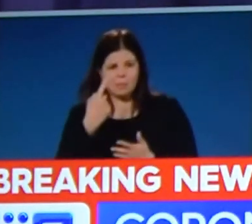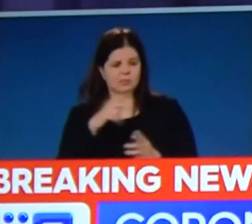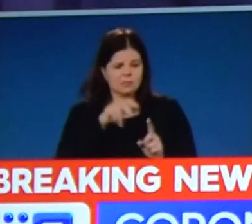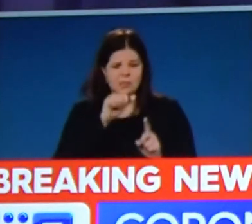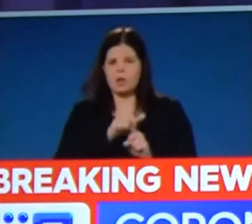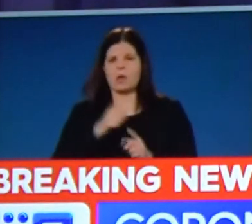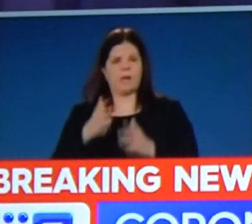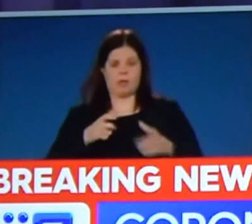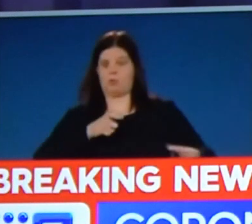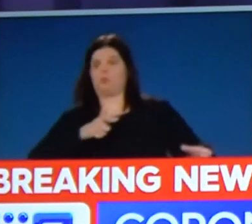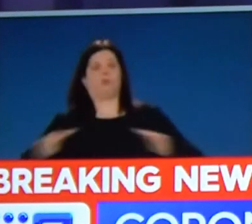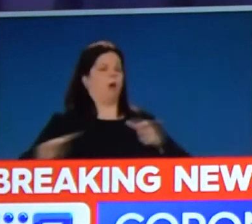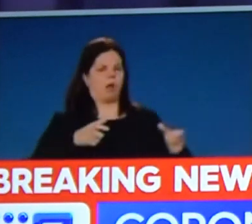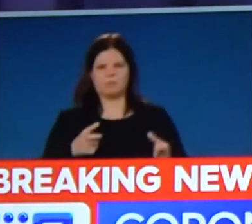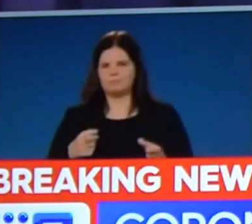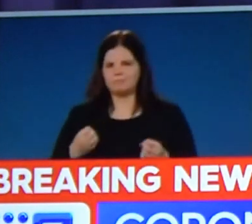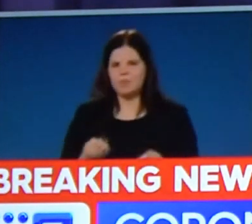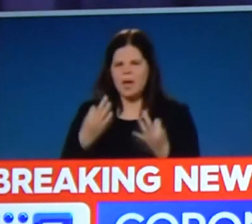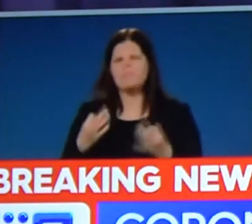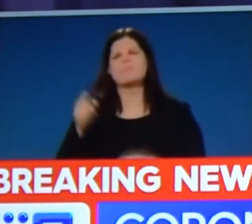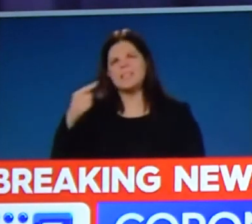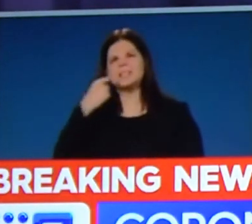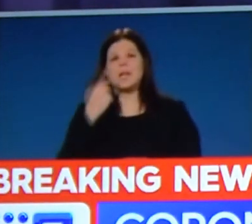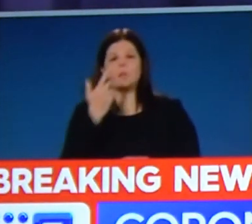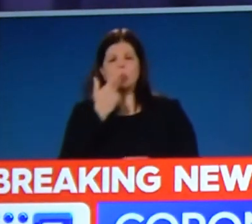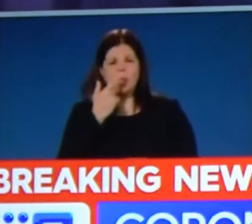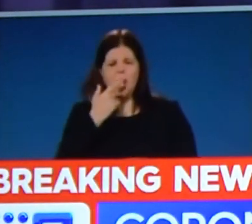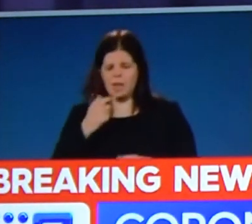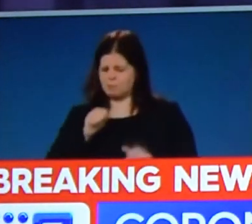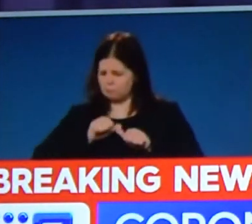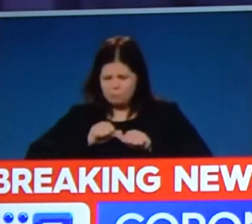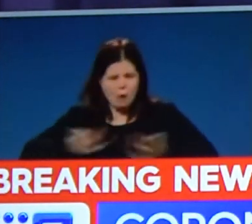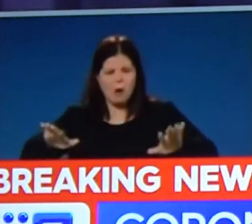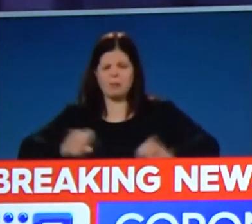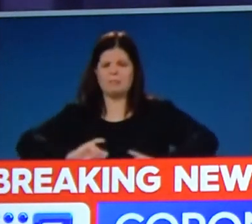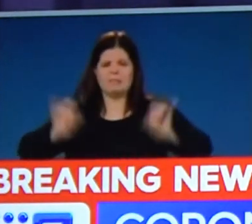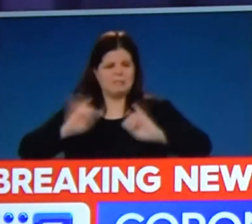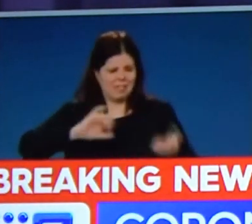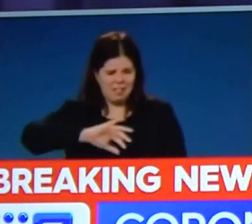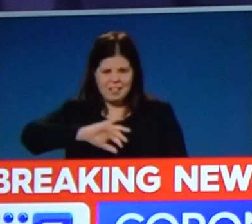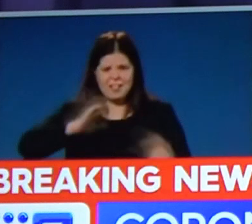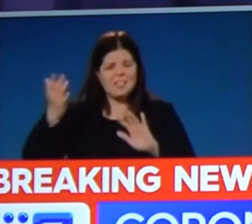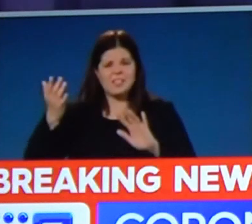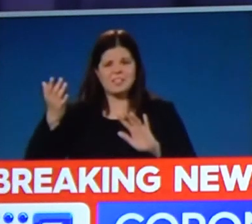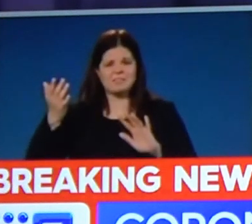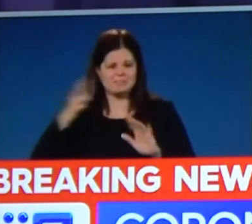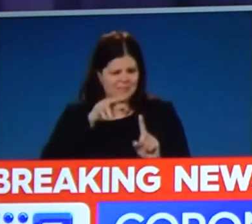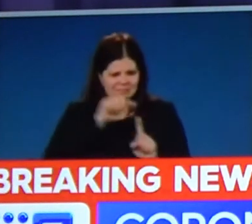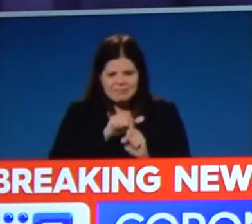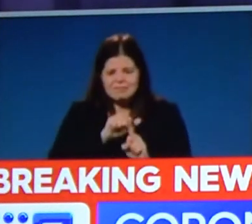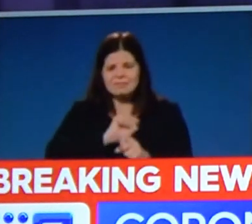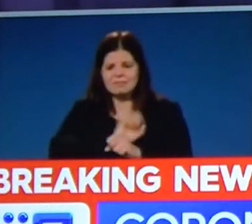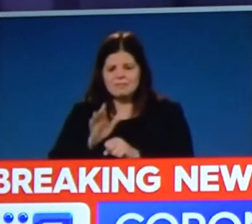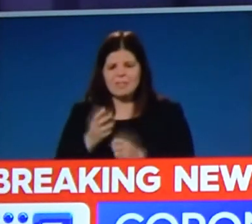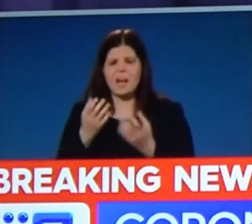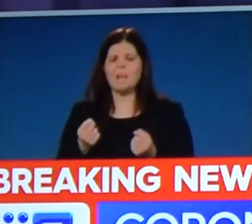he's saying is if we have a big community outbreak and we lost control, then you would get very rapid doubling. Now, we have no